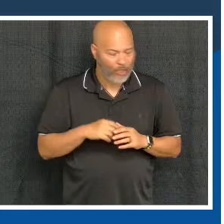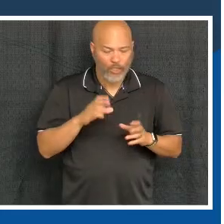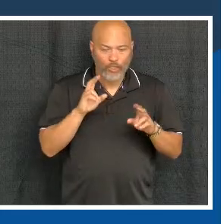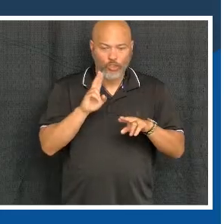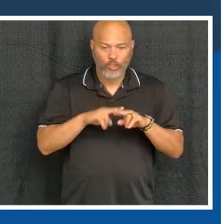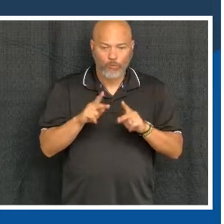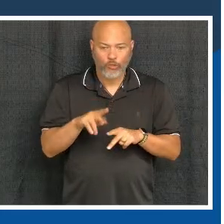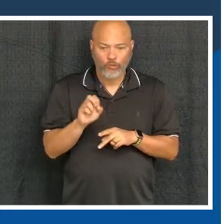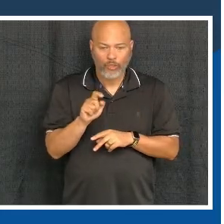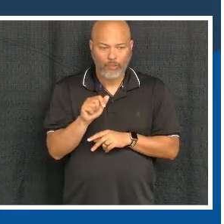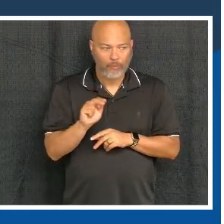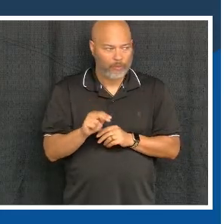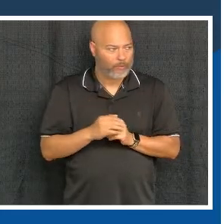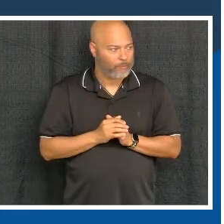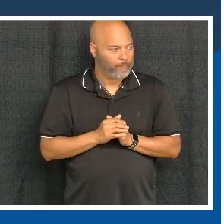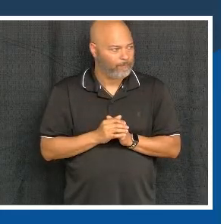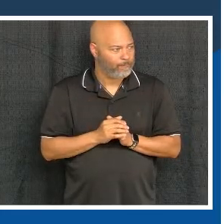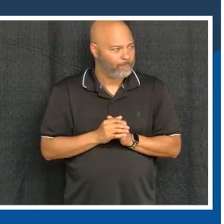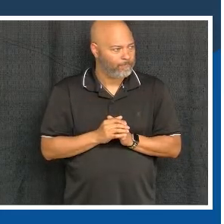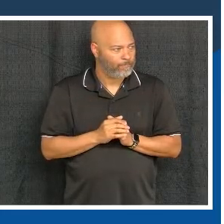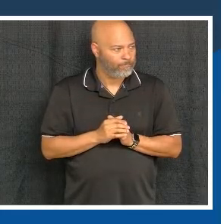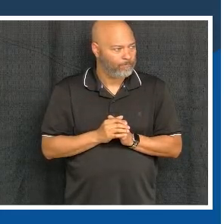Streetman.